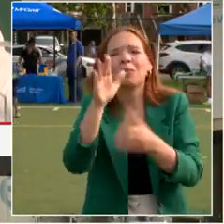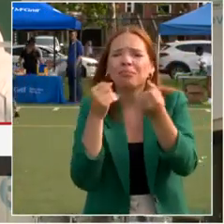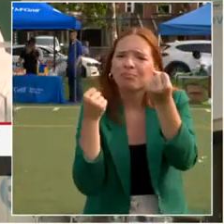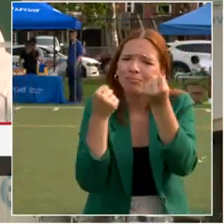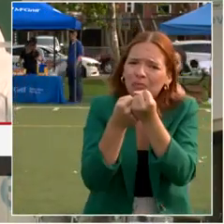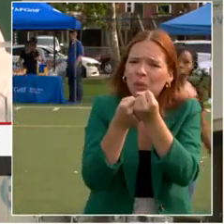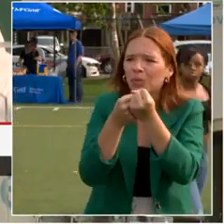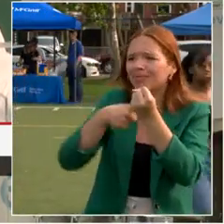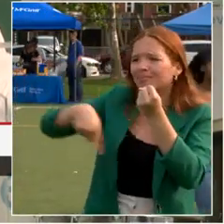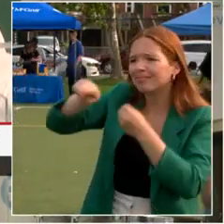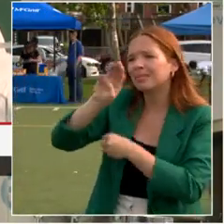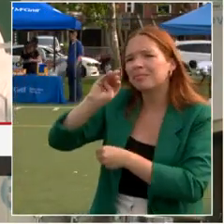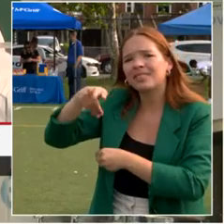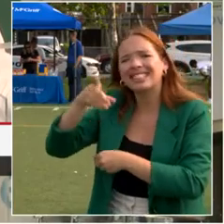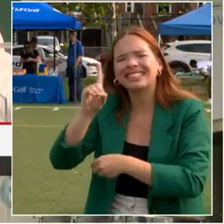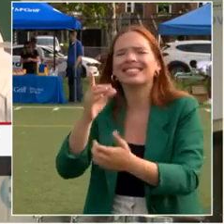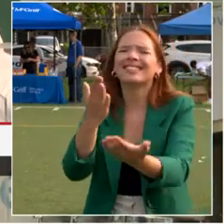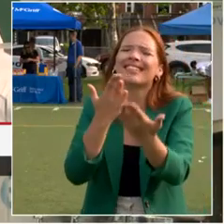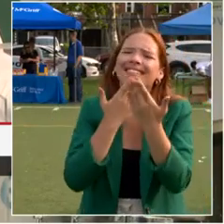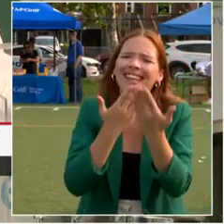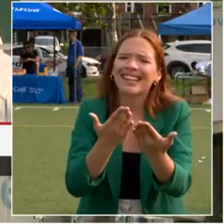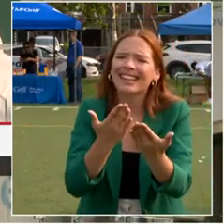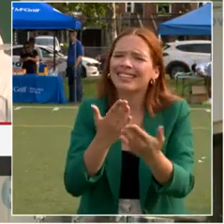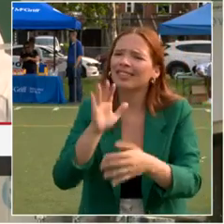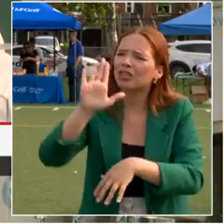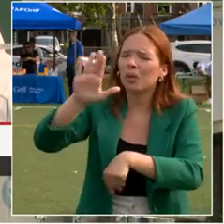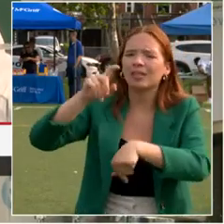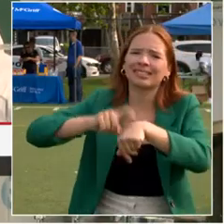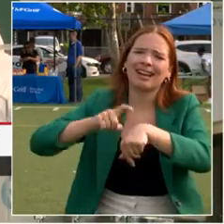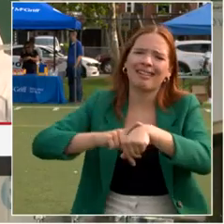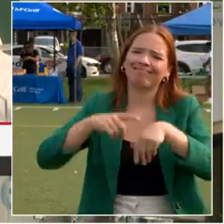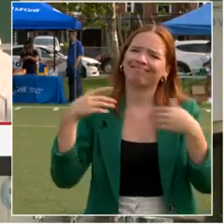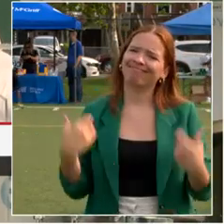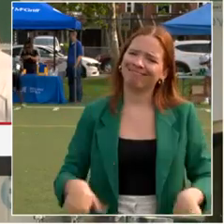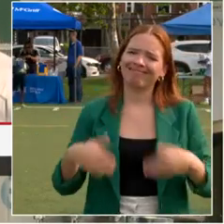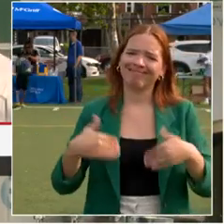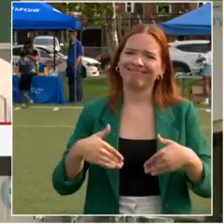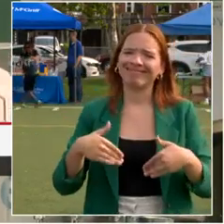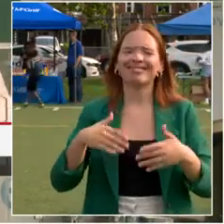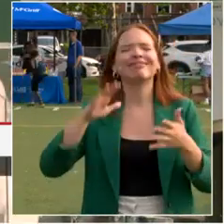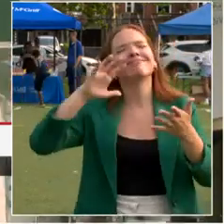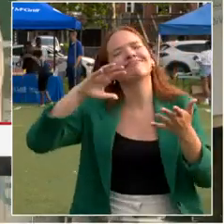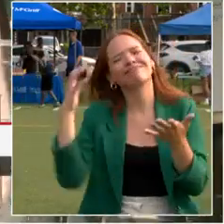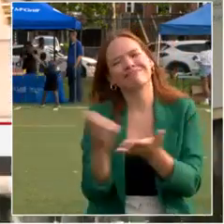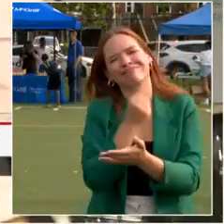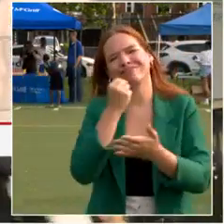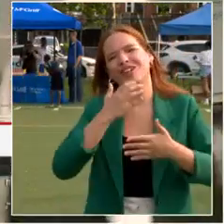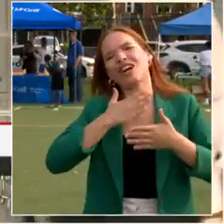much to all our partnership organizations. Please have a wonderful night. Be safe and be well. Thank you.